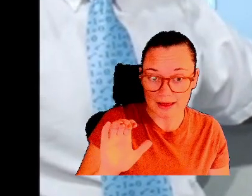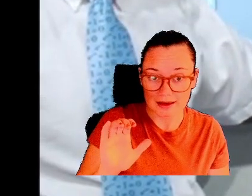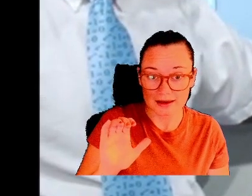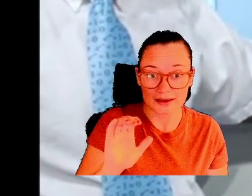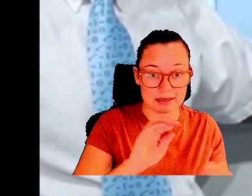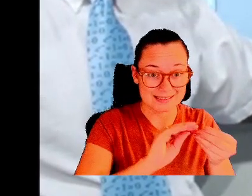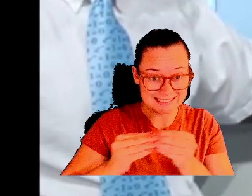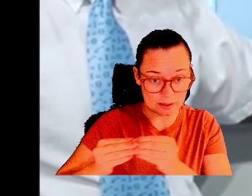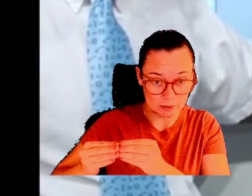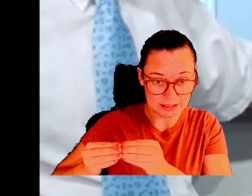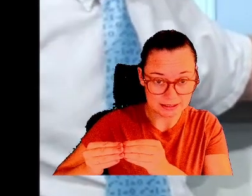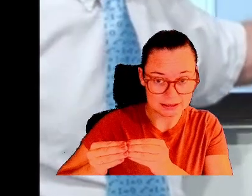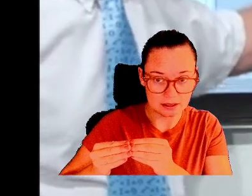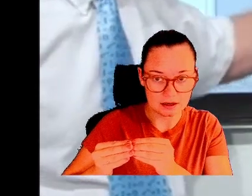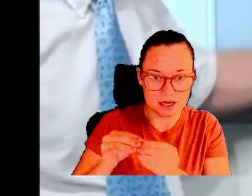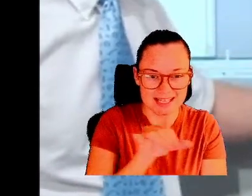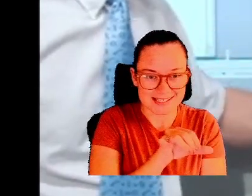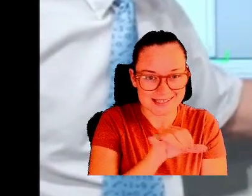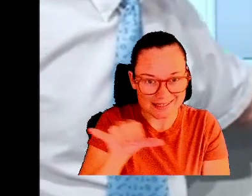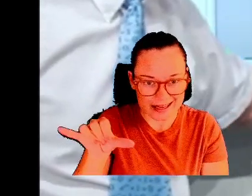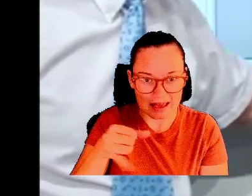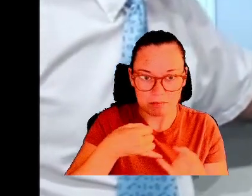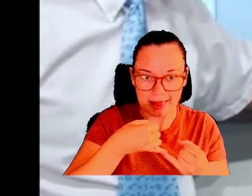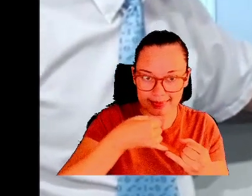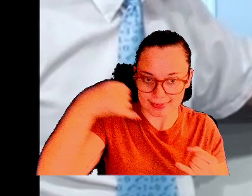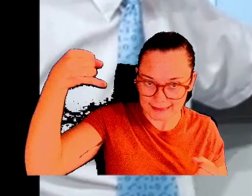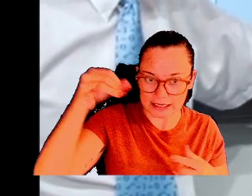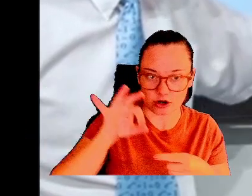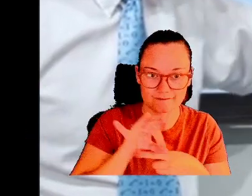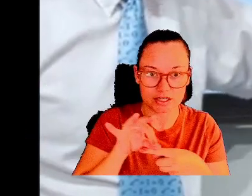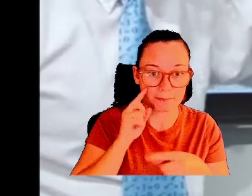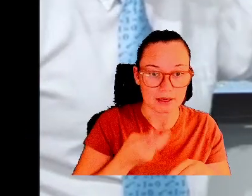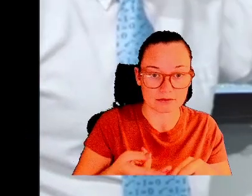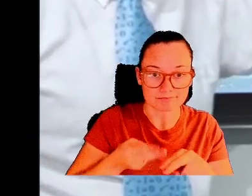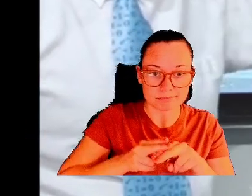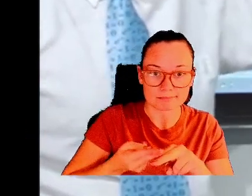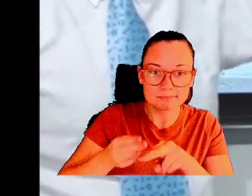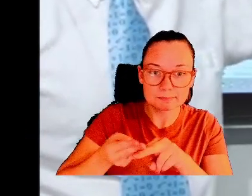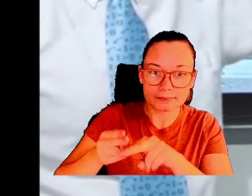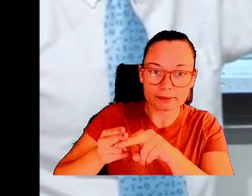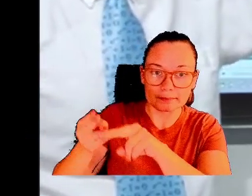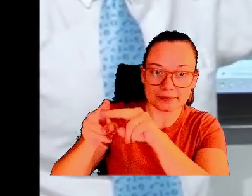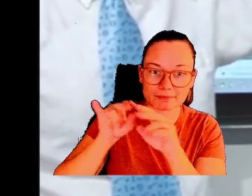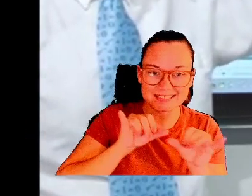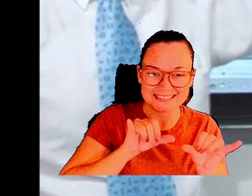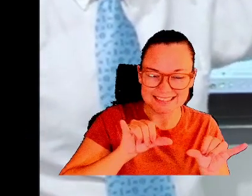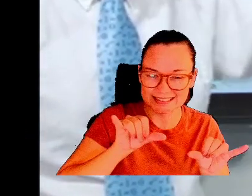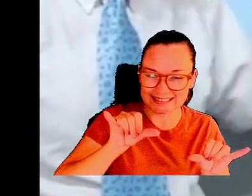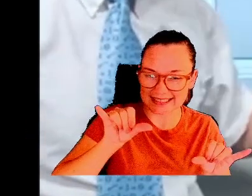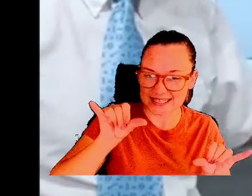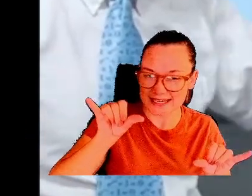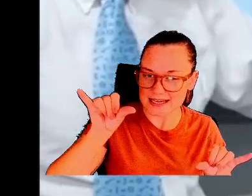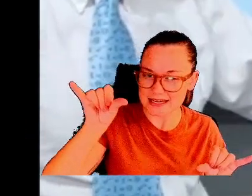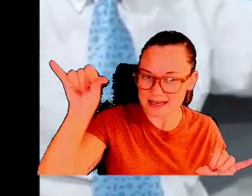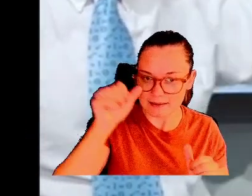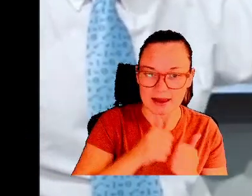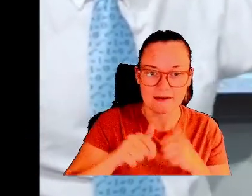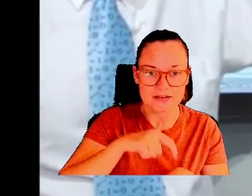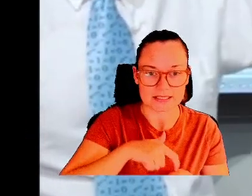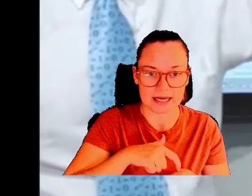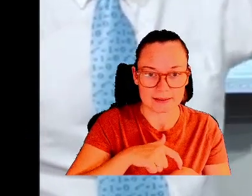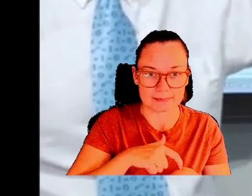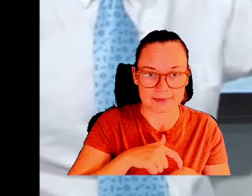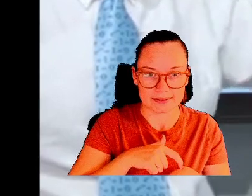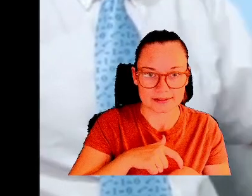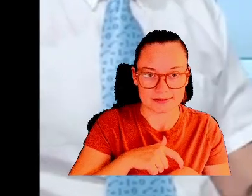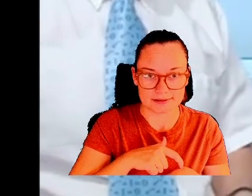linear functions because they are growing by the same amount each time. You're adding the